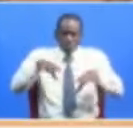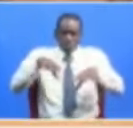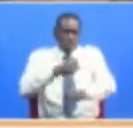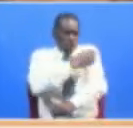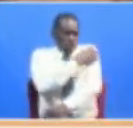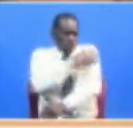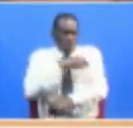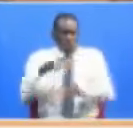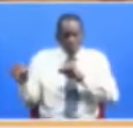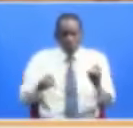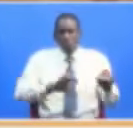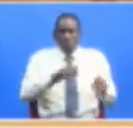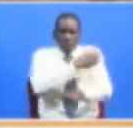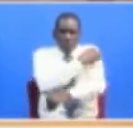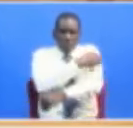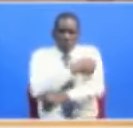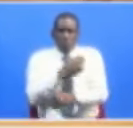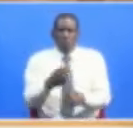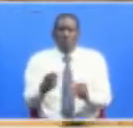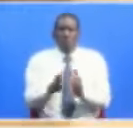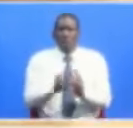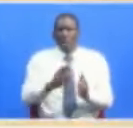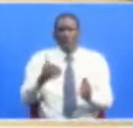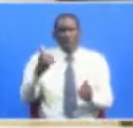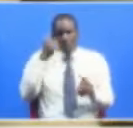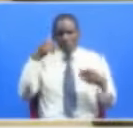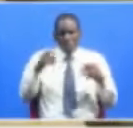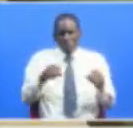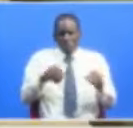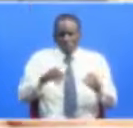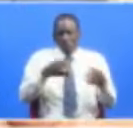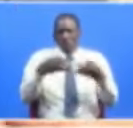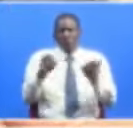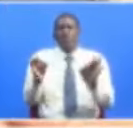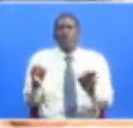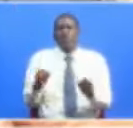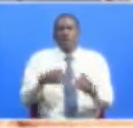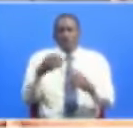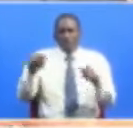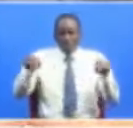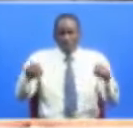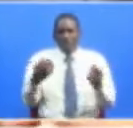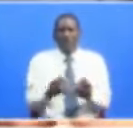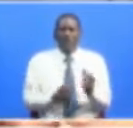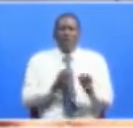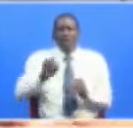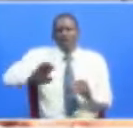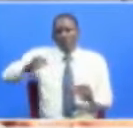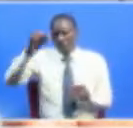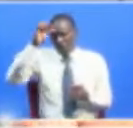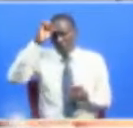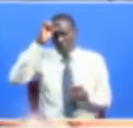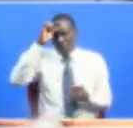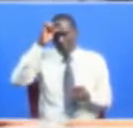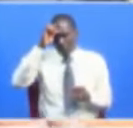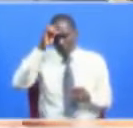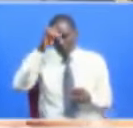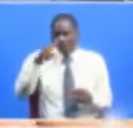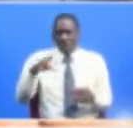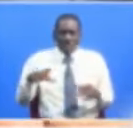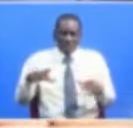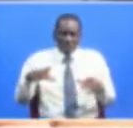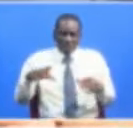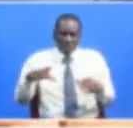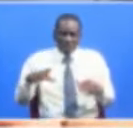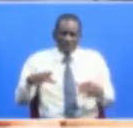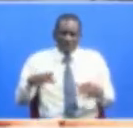hospital were transferred to other facilities and others discharged following the raid. If the county government trusts